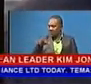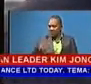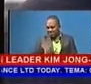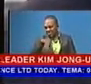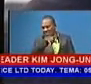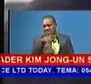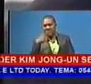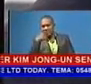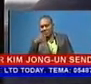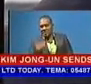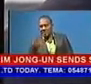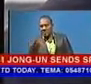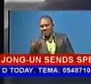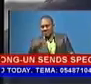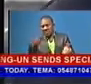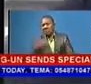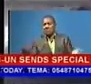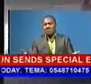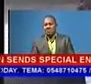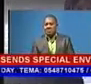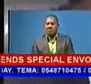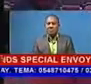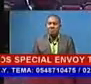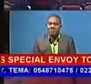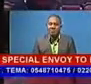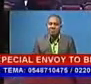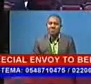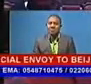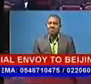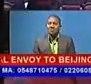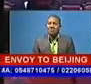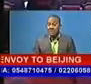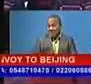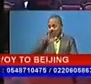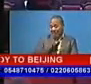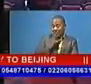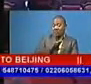testimony of the witness will be there on this issue in the afternoon.